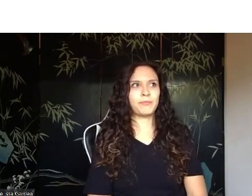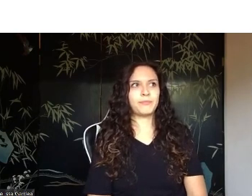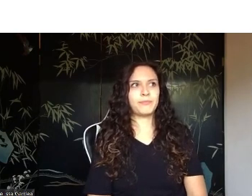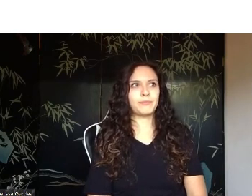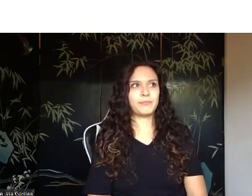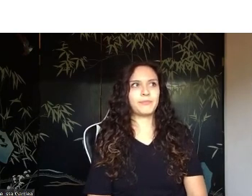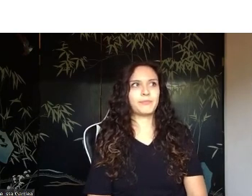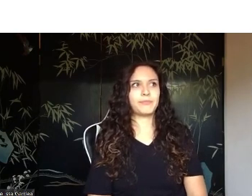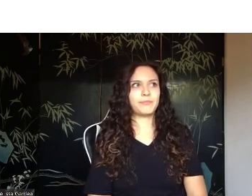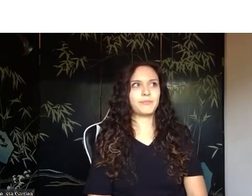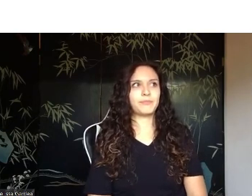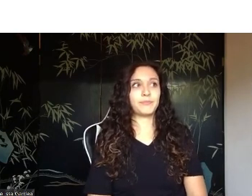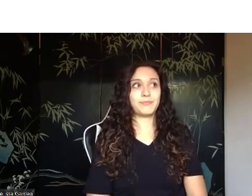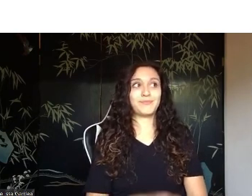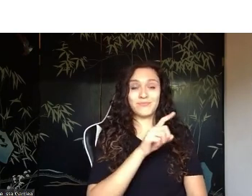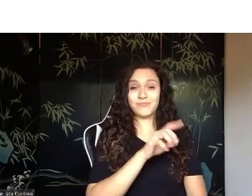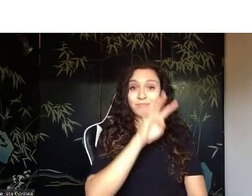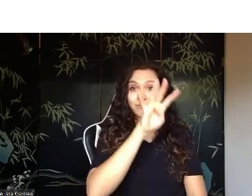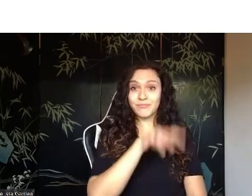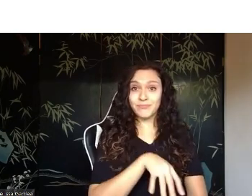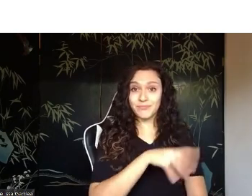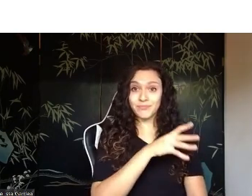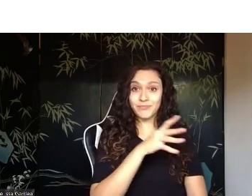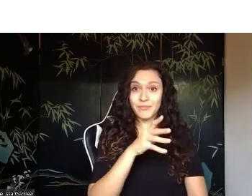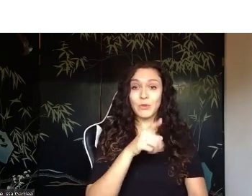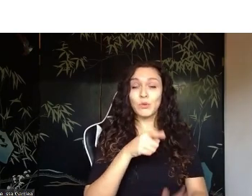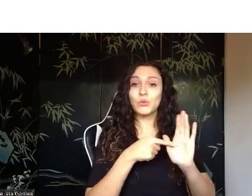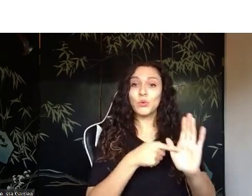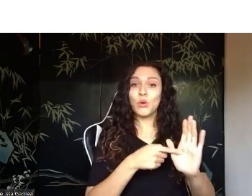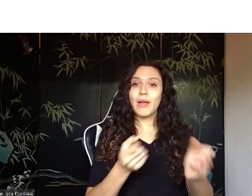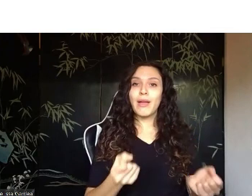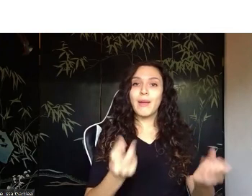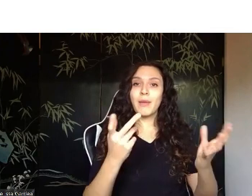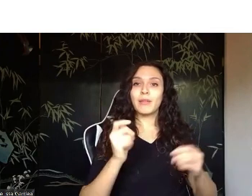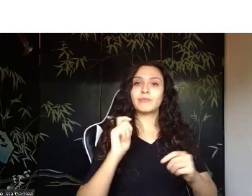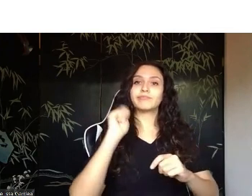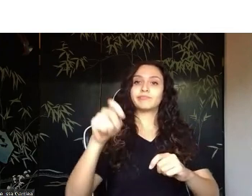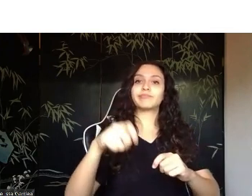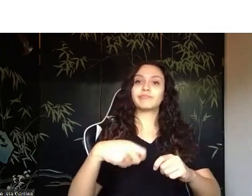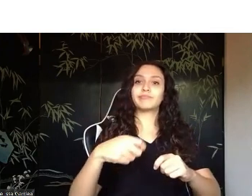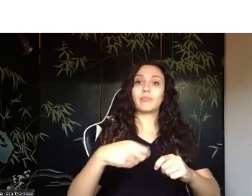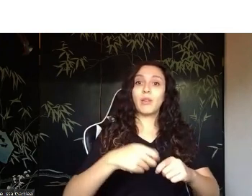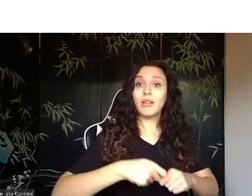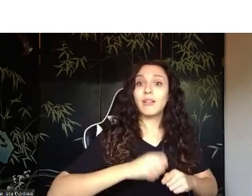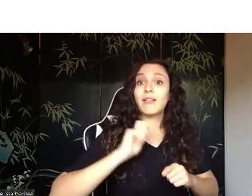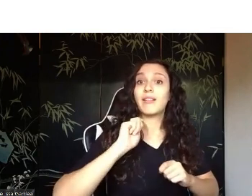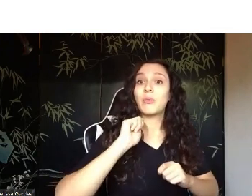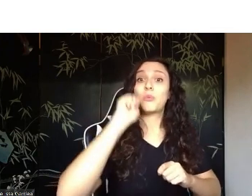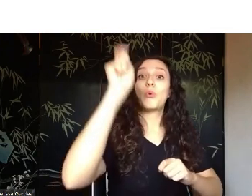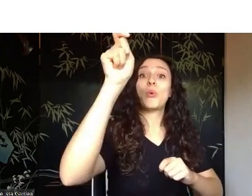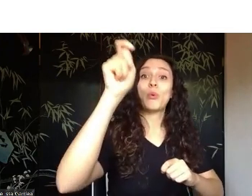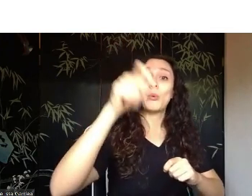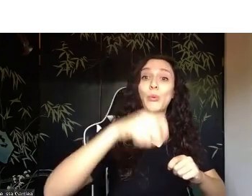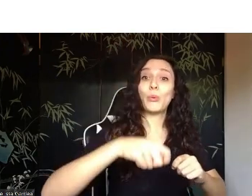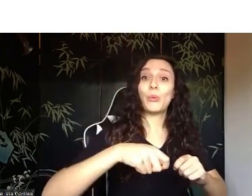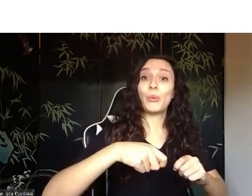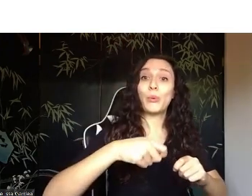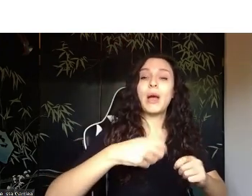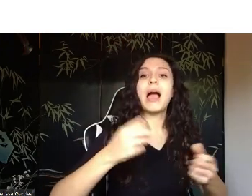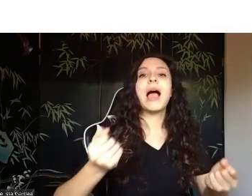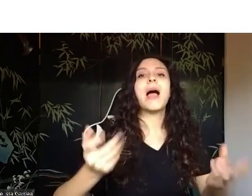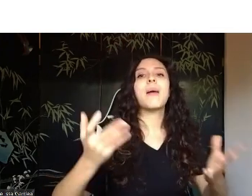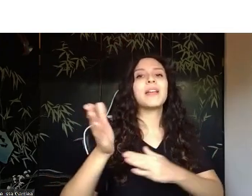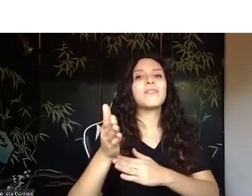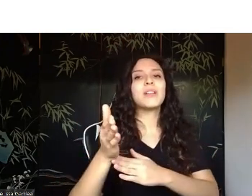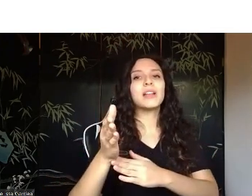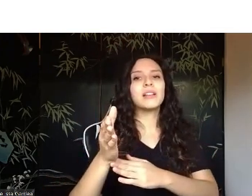All right, the following chart shows the amount of fish Jason catches for the number of times he casts out. Okay, the number of